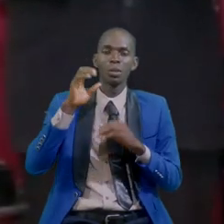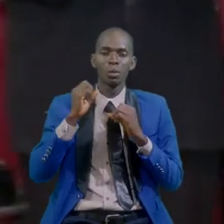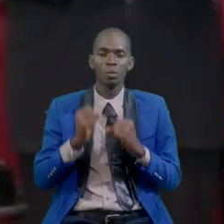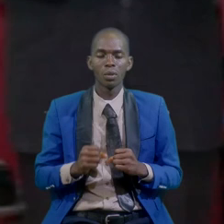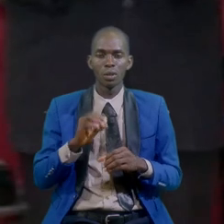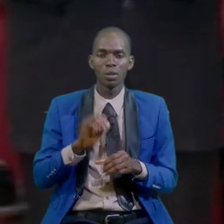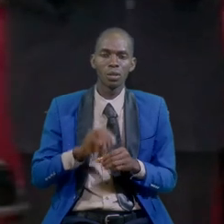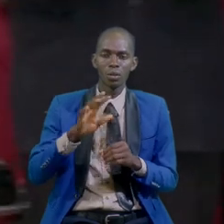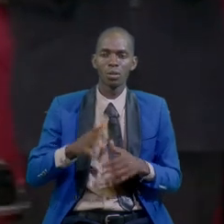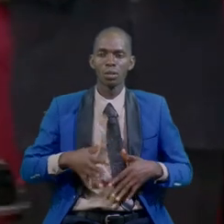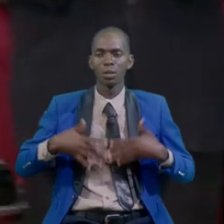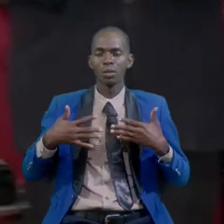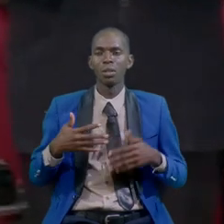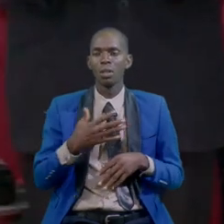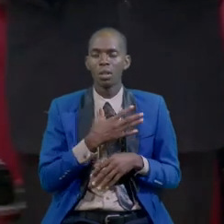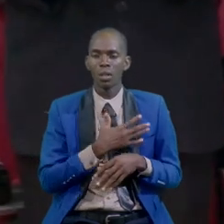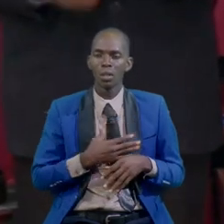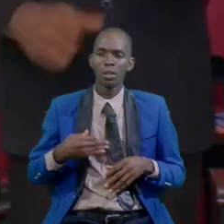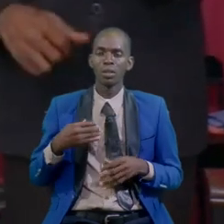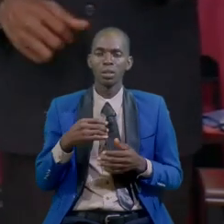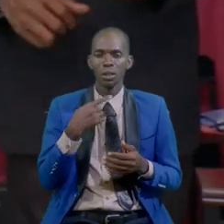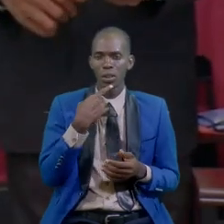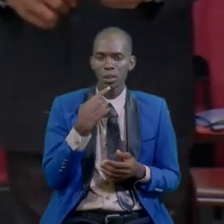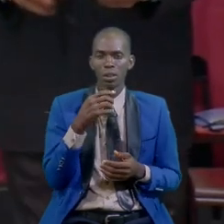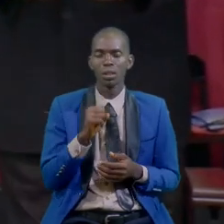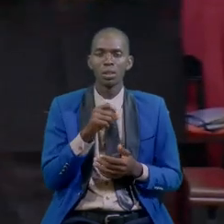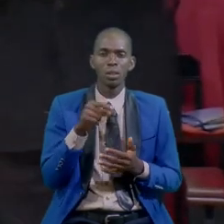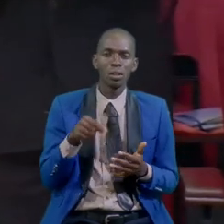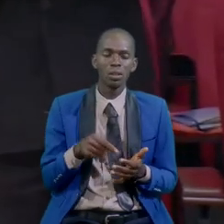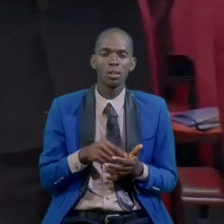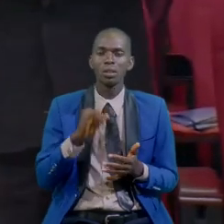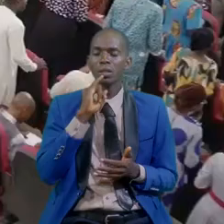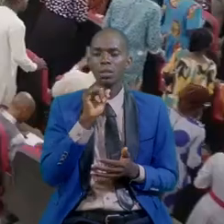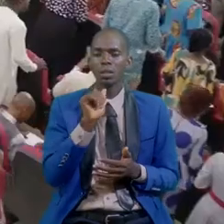life, and he says, this is a new day.